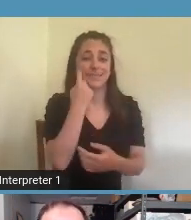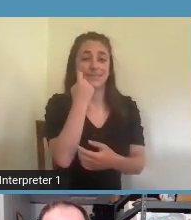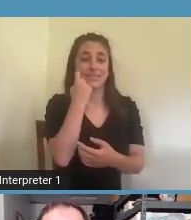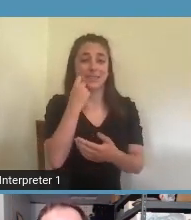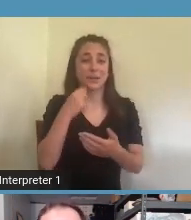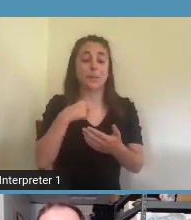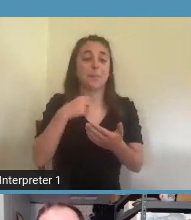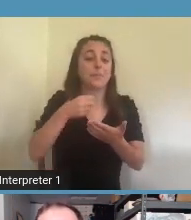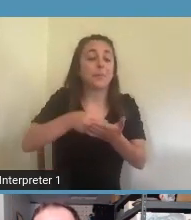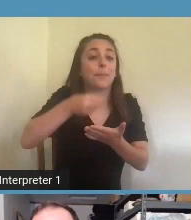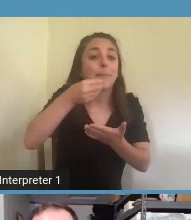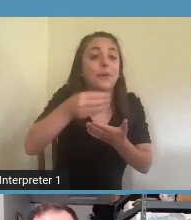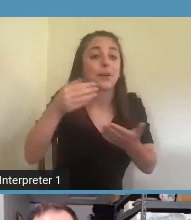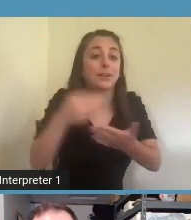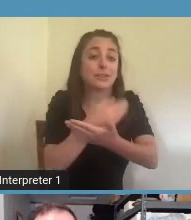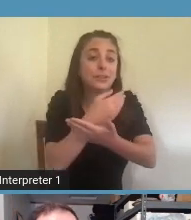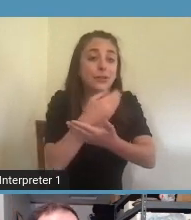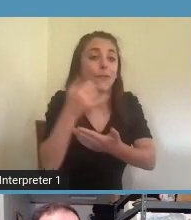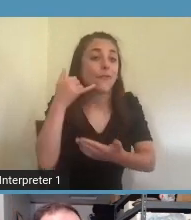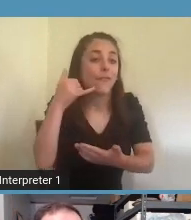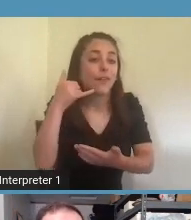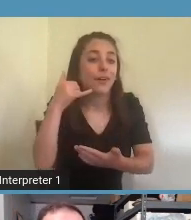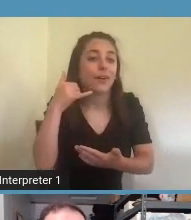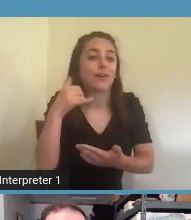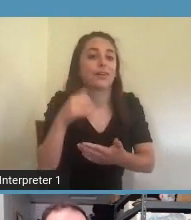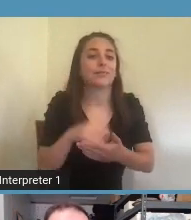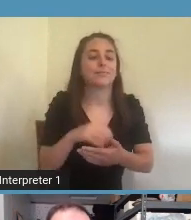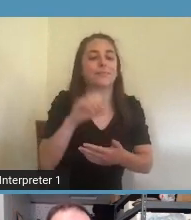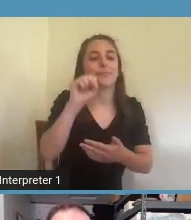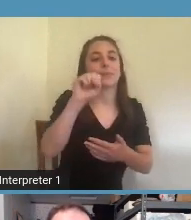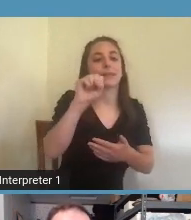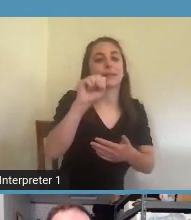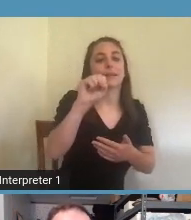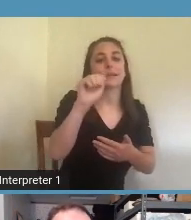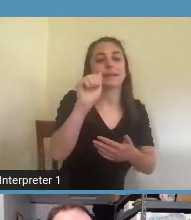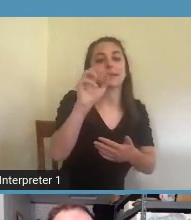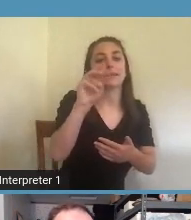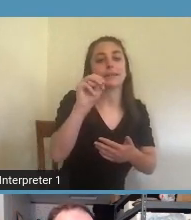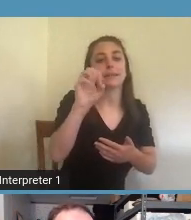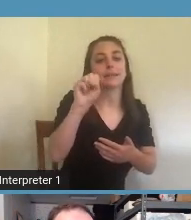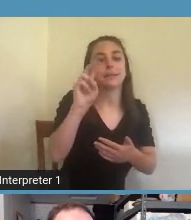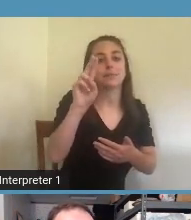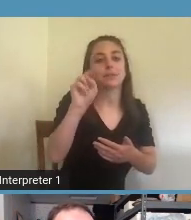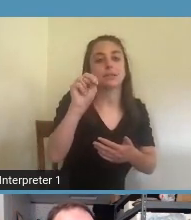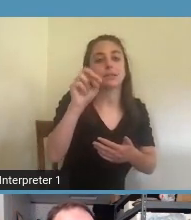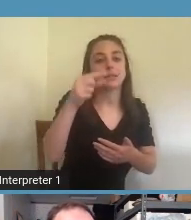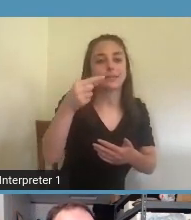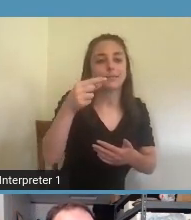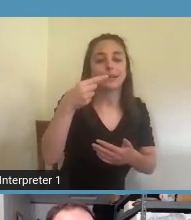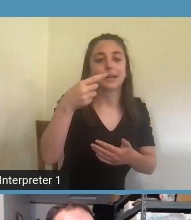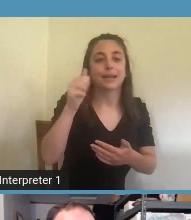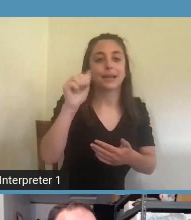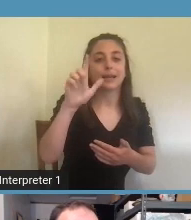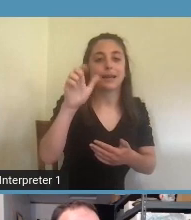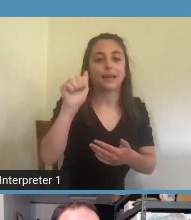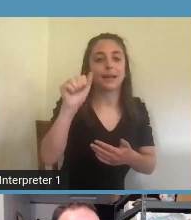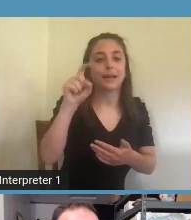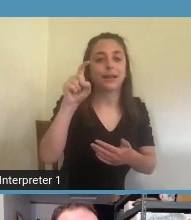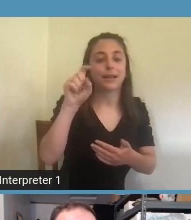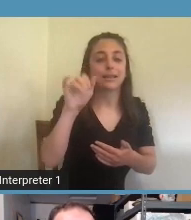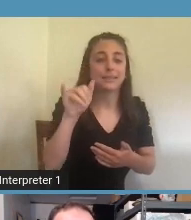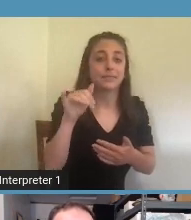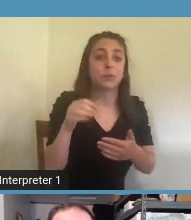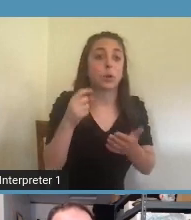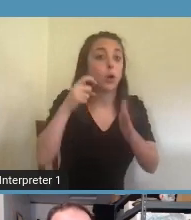phone personally a few weeks ago. It's a Samsung Galaxy S9 Plus, and it was